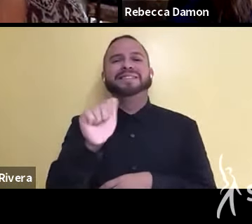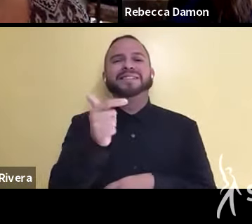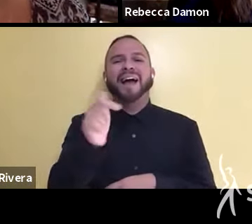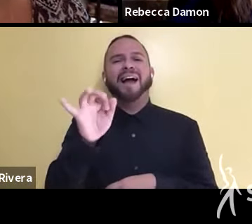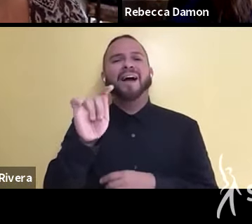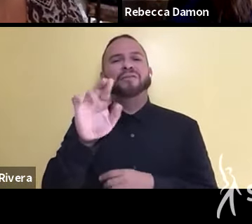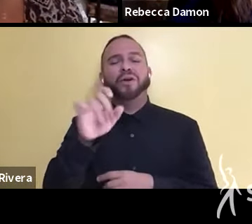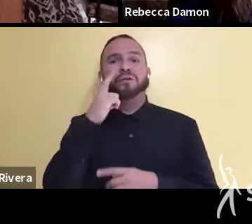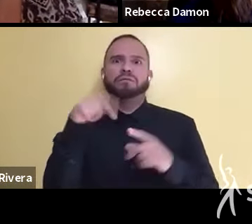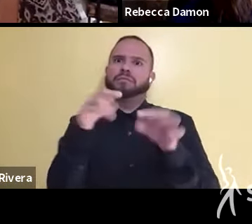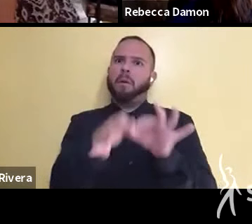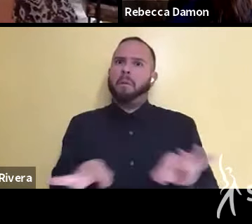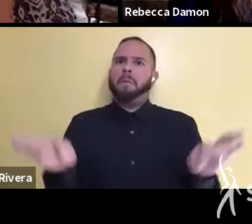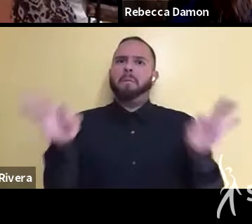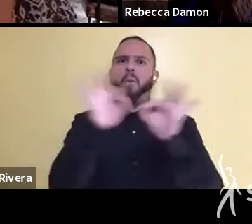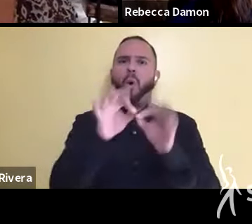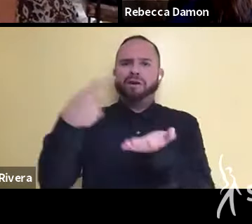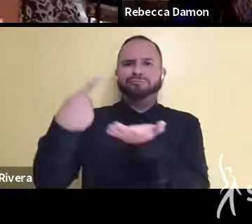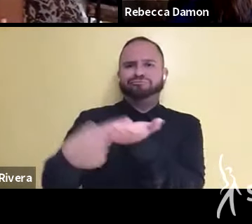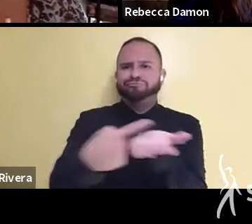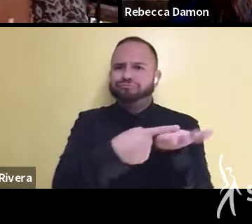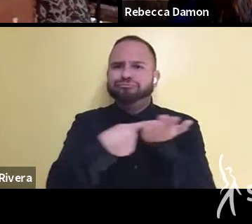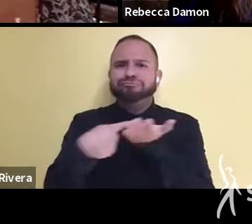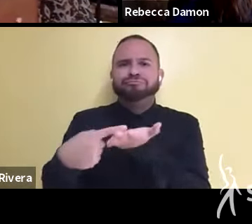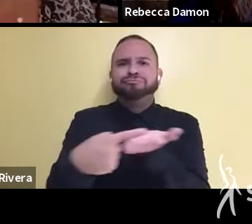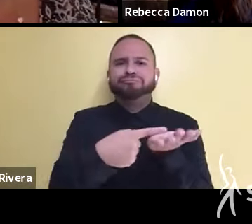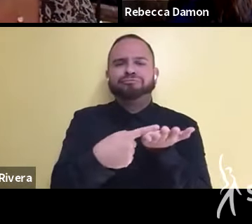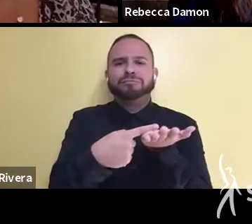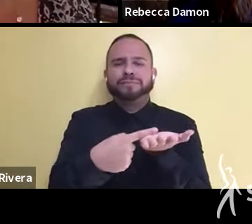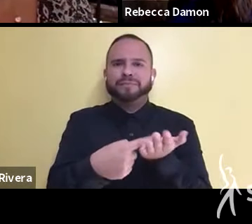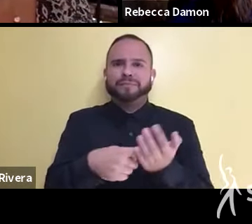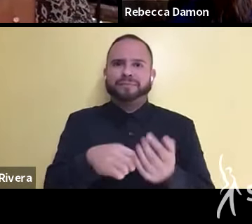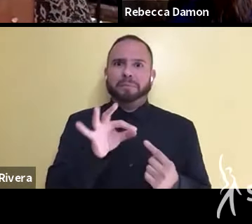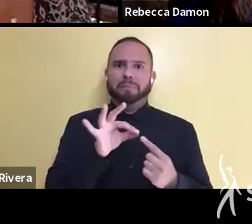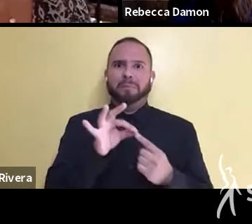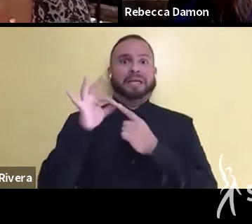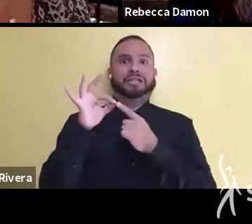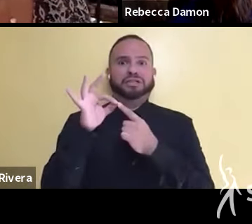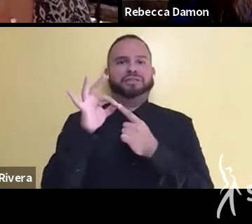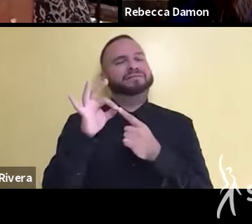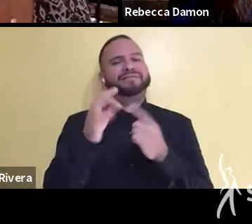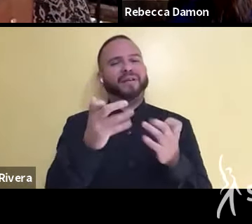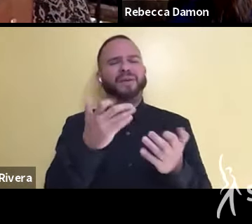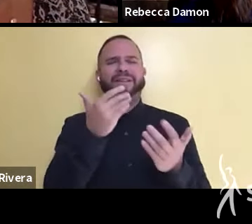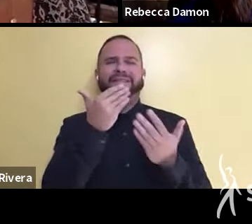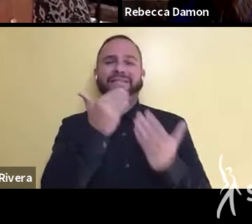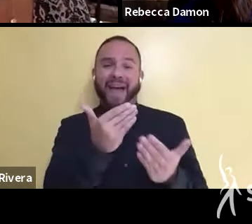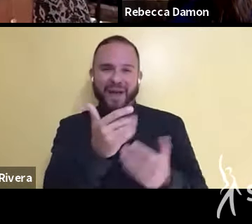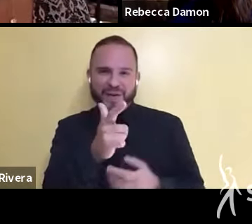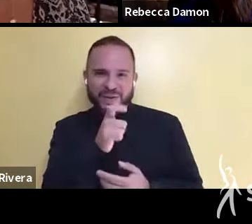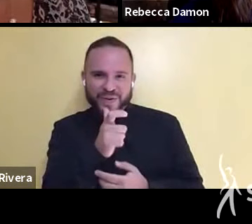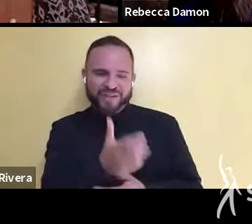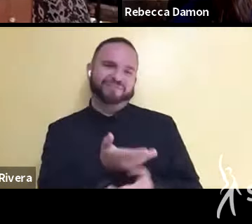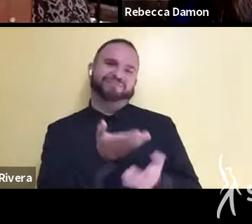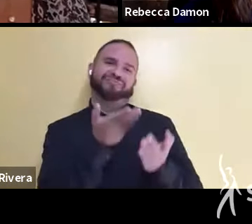town hall discussion. And I particularly want to thank